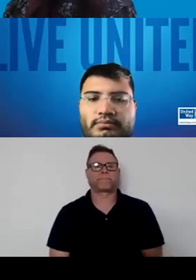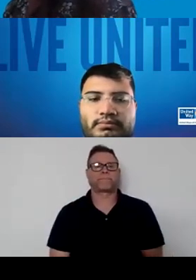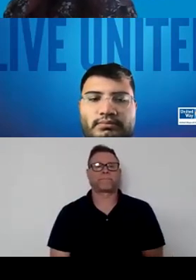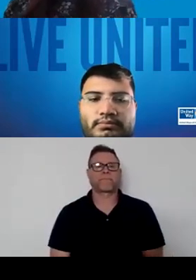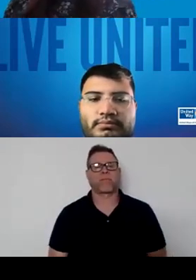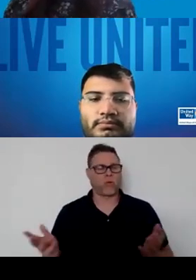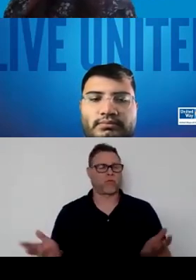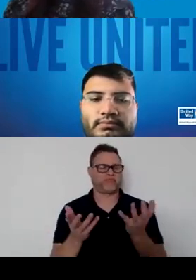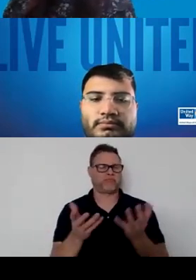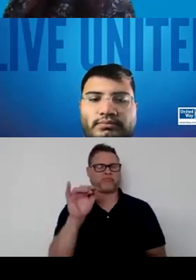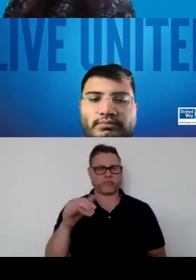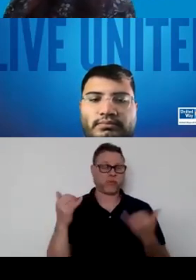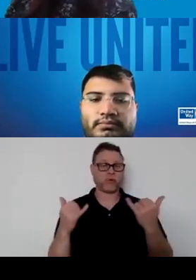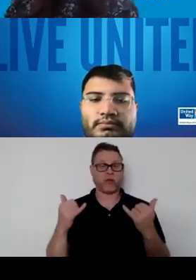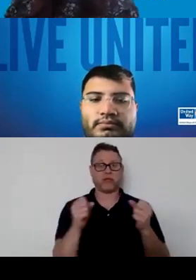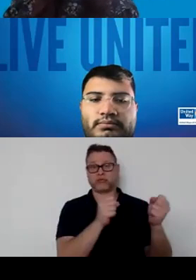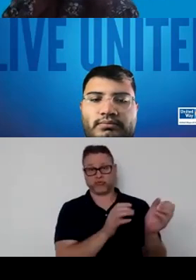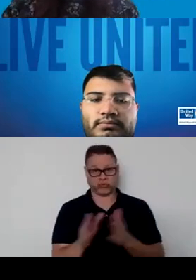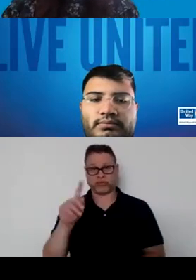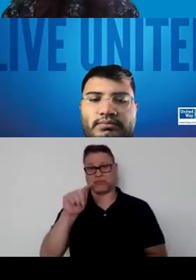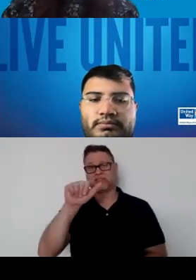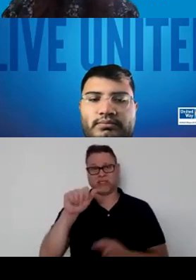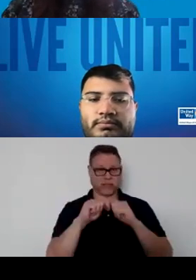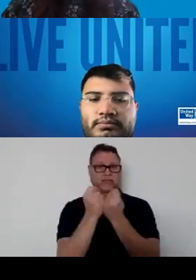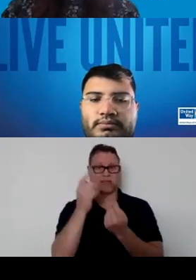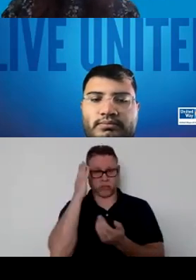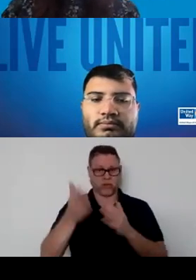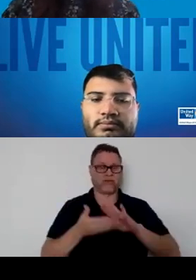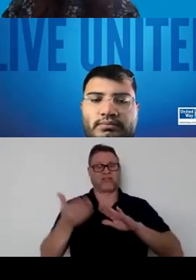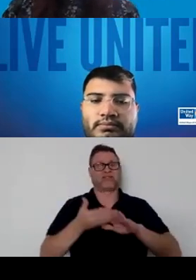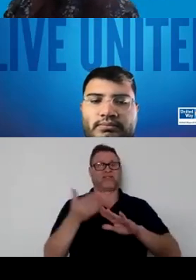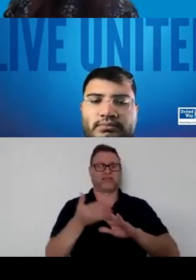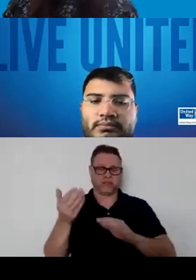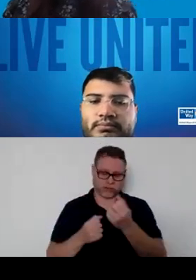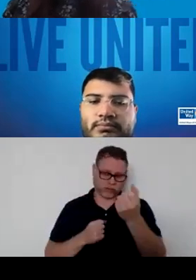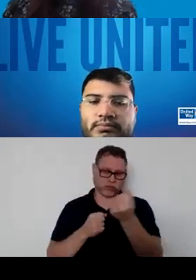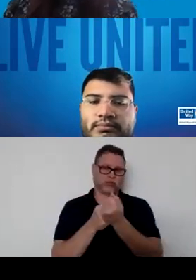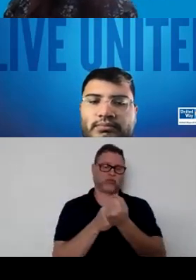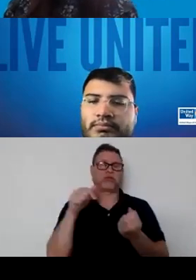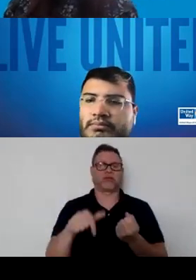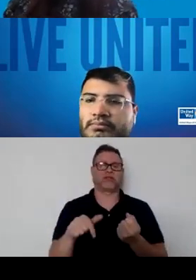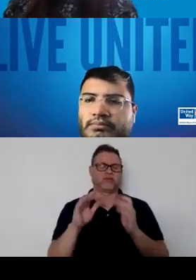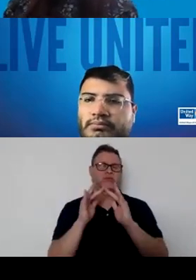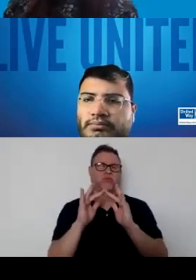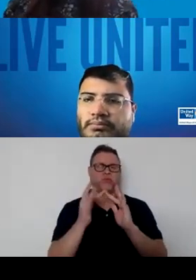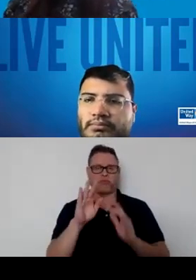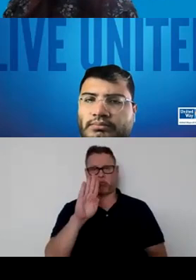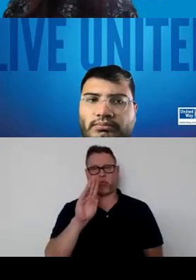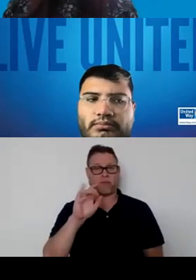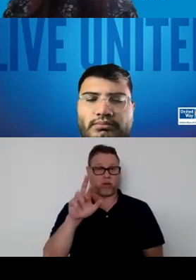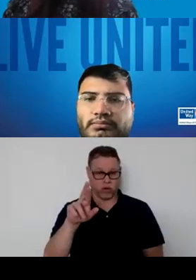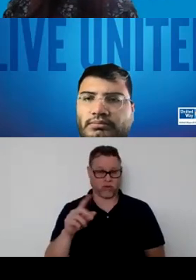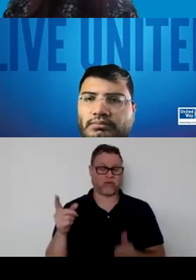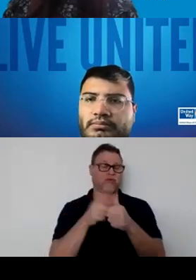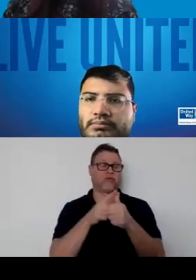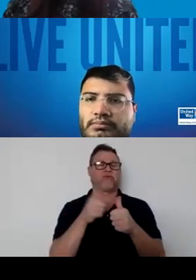So today, this is the Strategies TA team that will be here to facilitate and support this webinar. First, we have